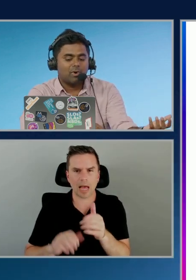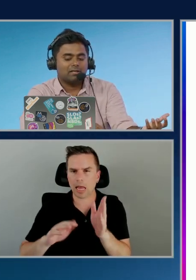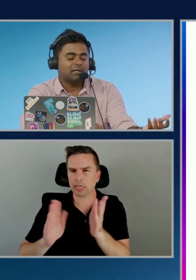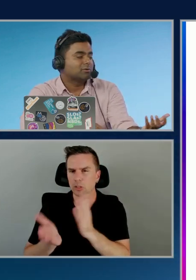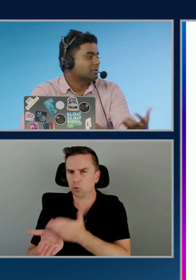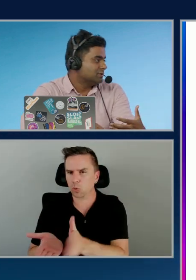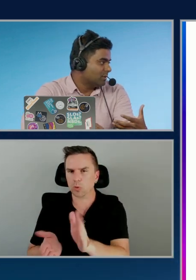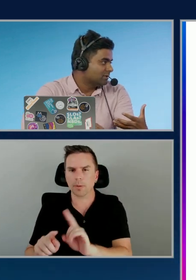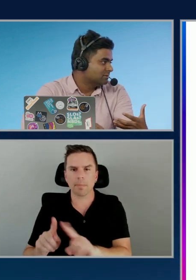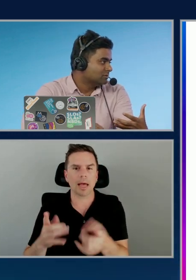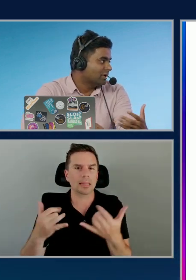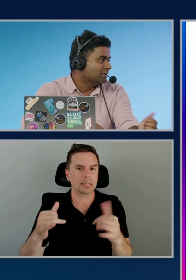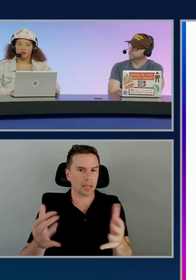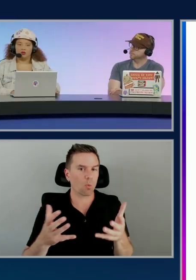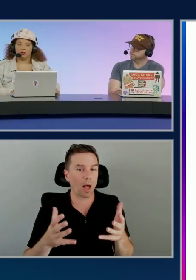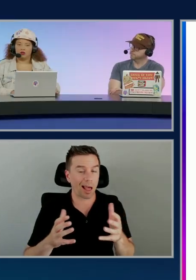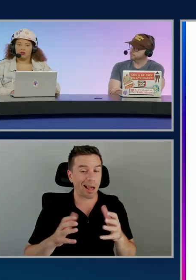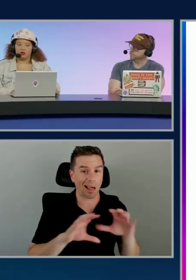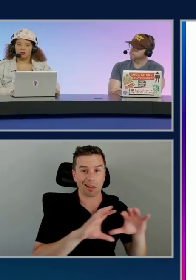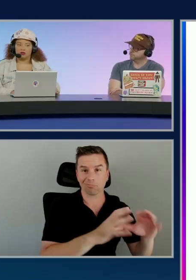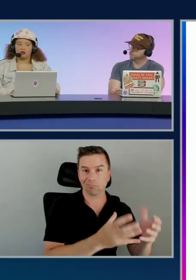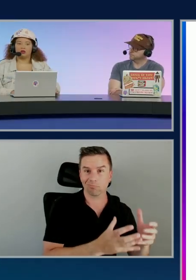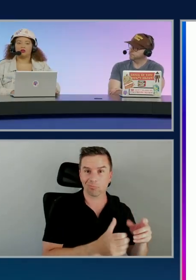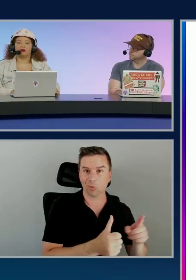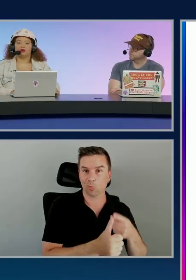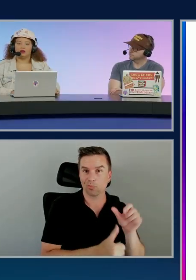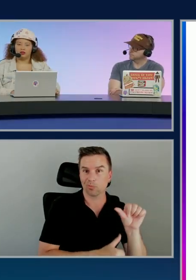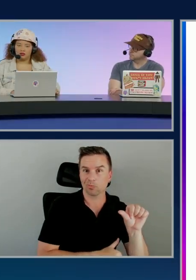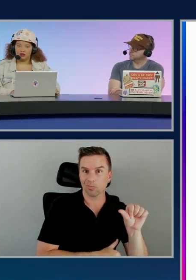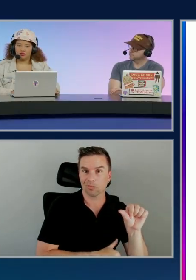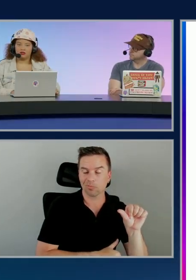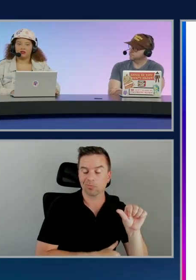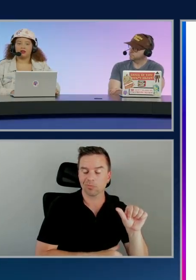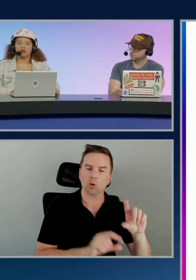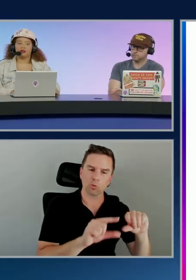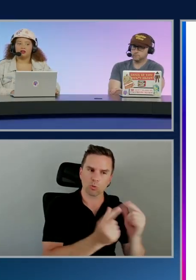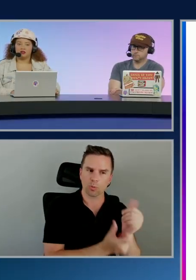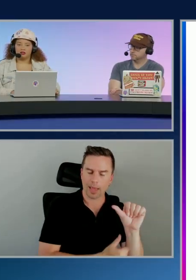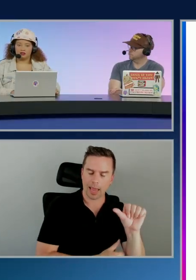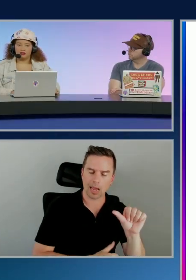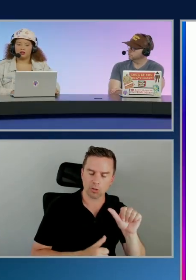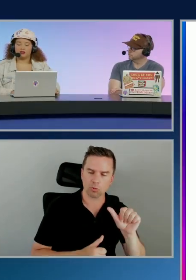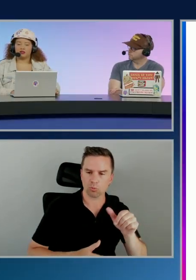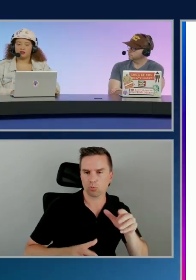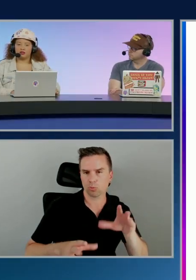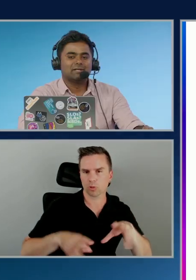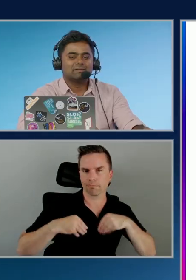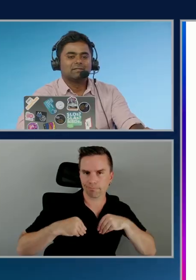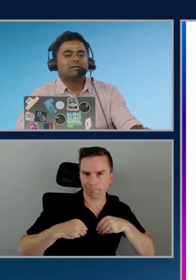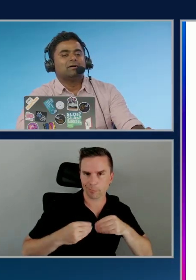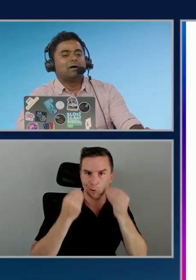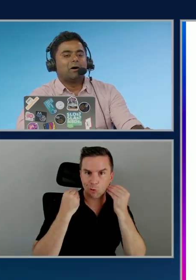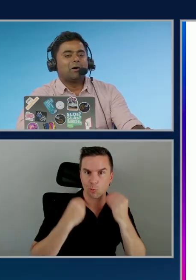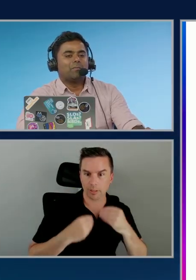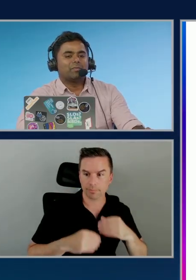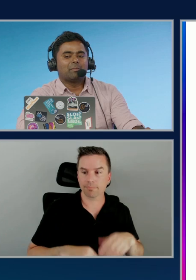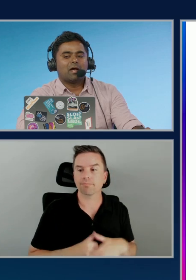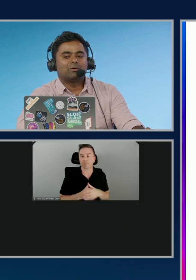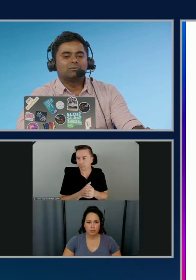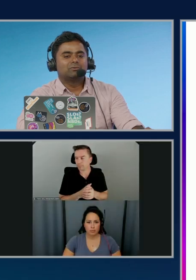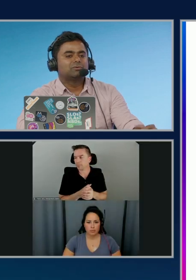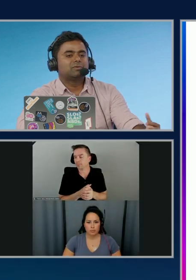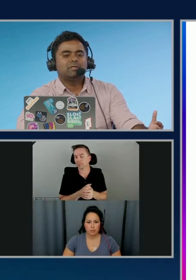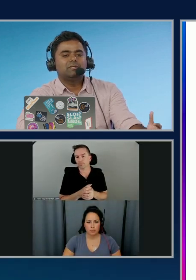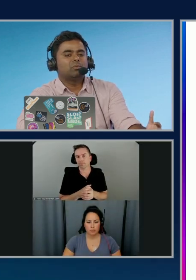they want party A to consume it. Yeah. So that's how it's a multi-party collaboration problem. And then we'll actually go into details